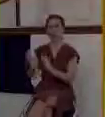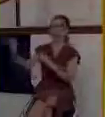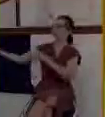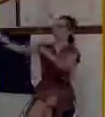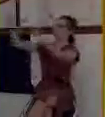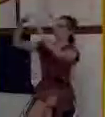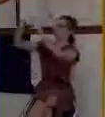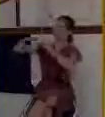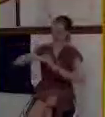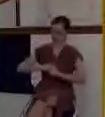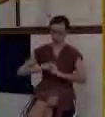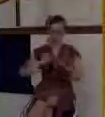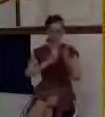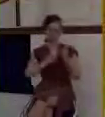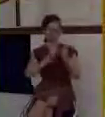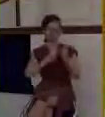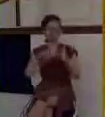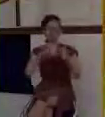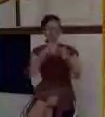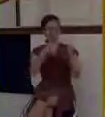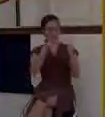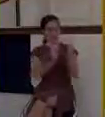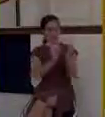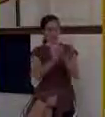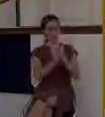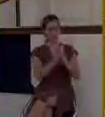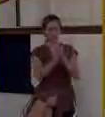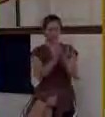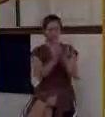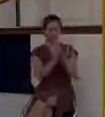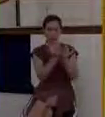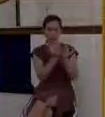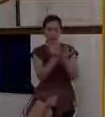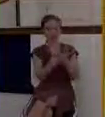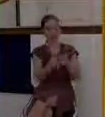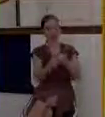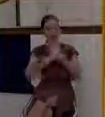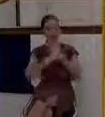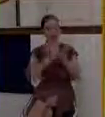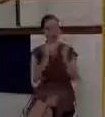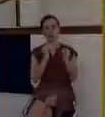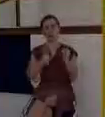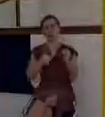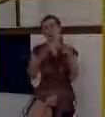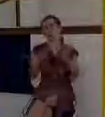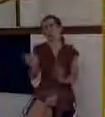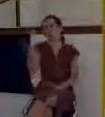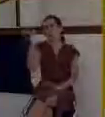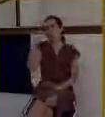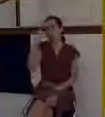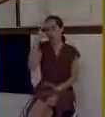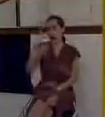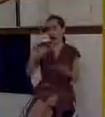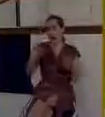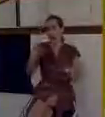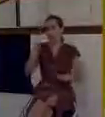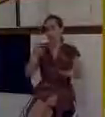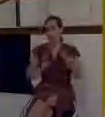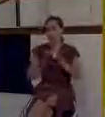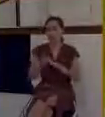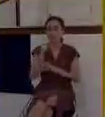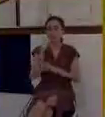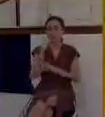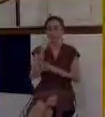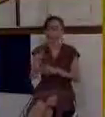the God of the Bible. God has revealed himself in Scripture. We have to correctly interpret the